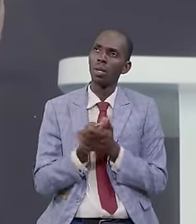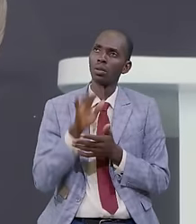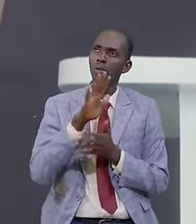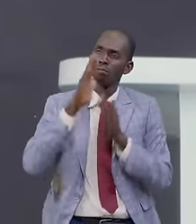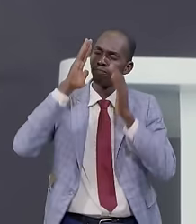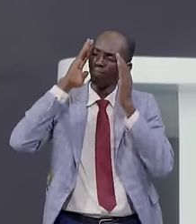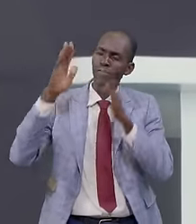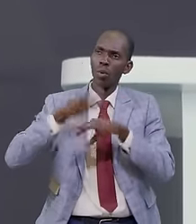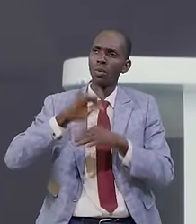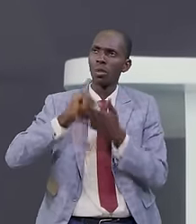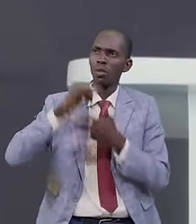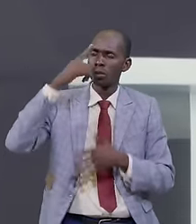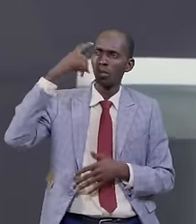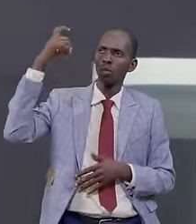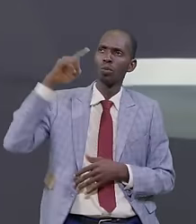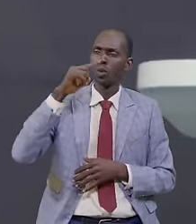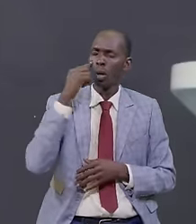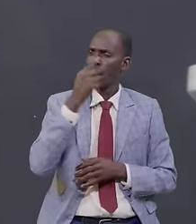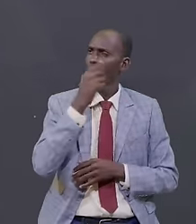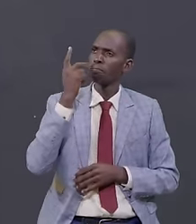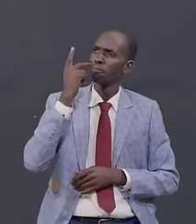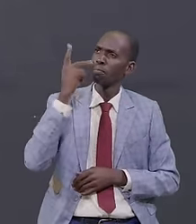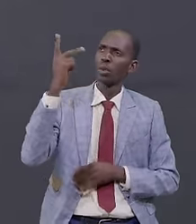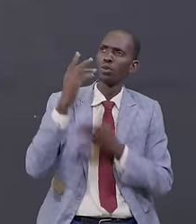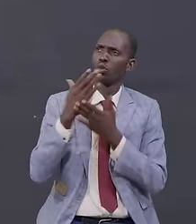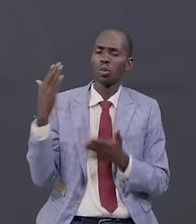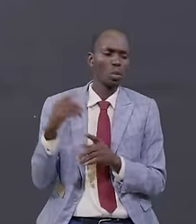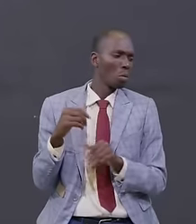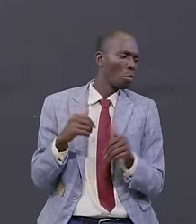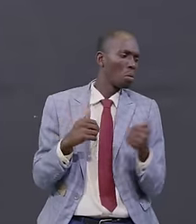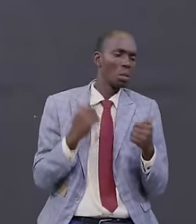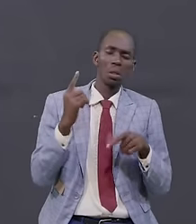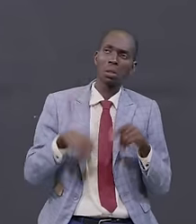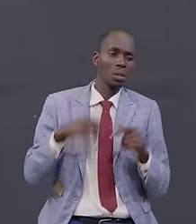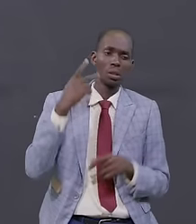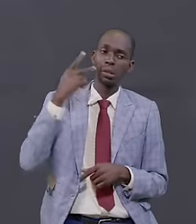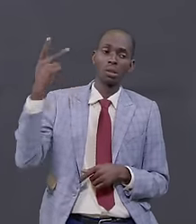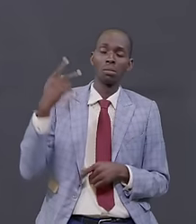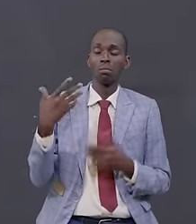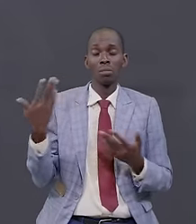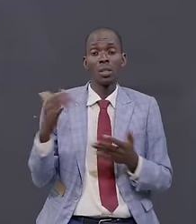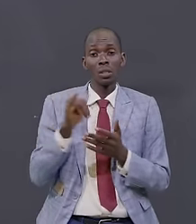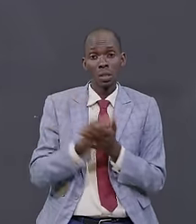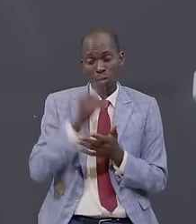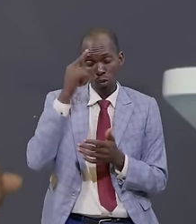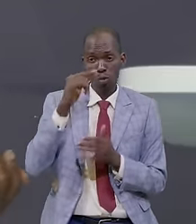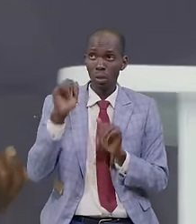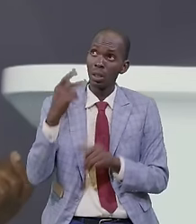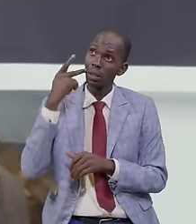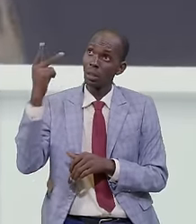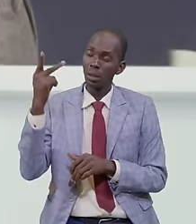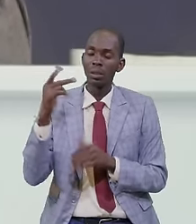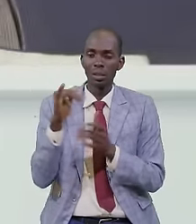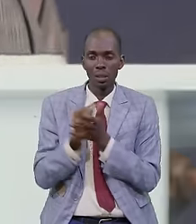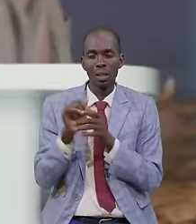others cannot see, that determines your conviction. He had a